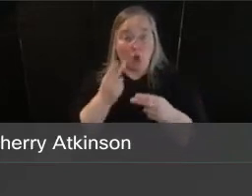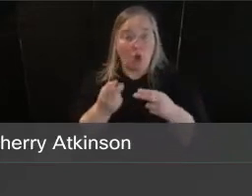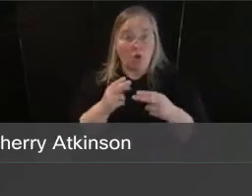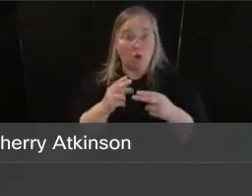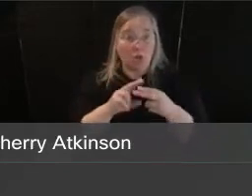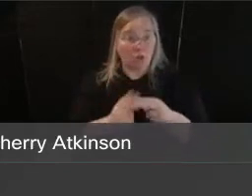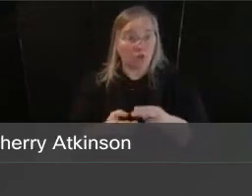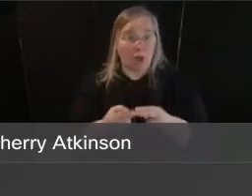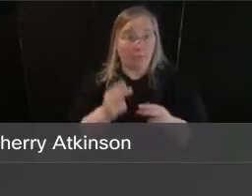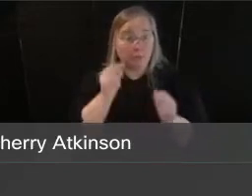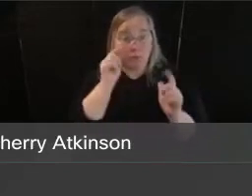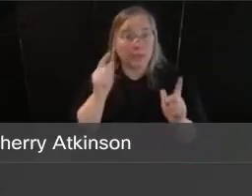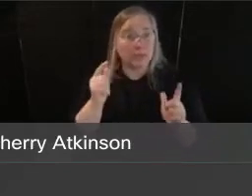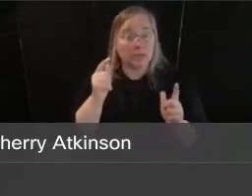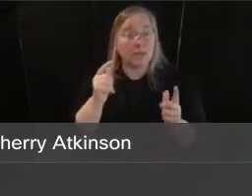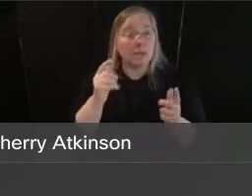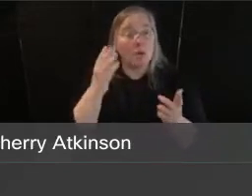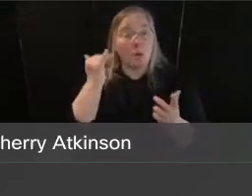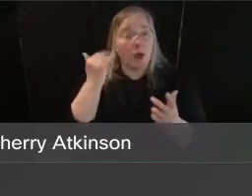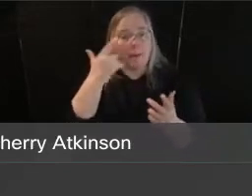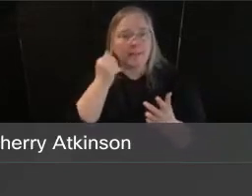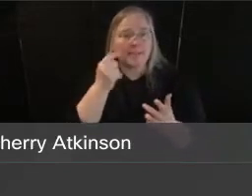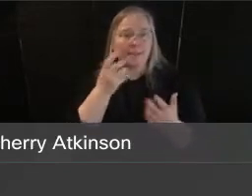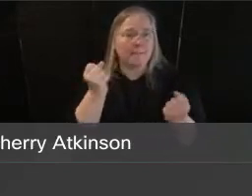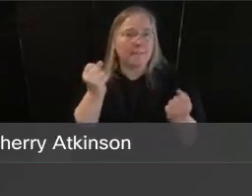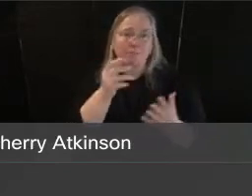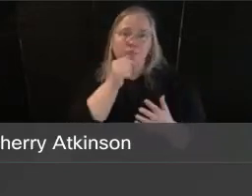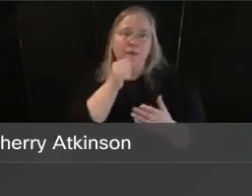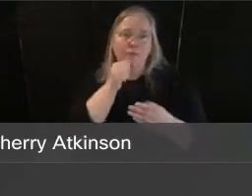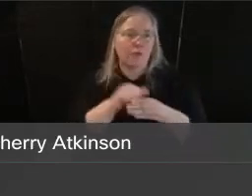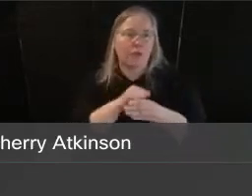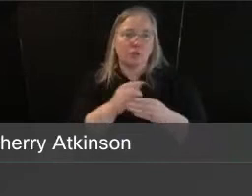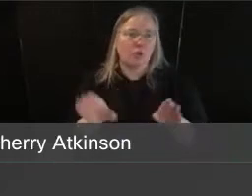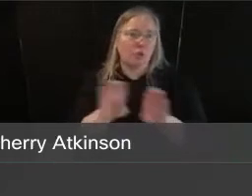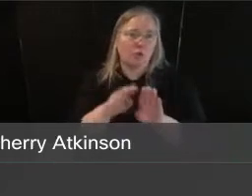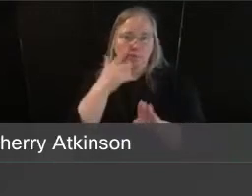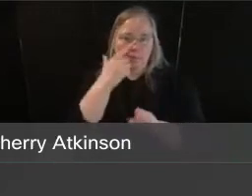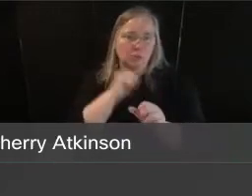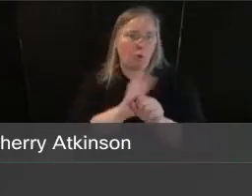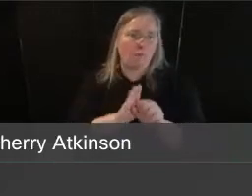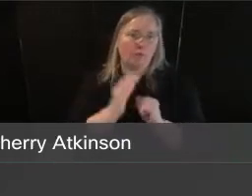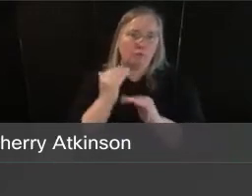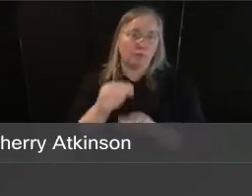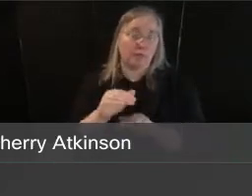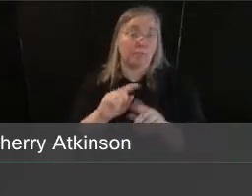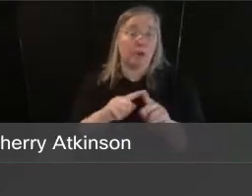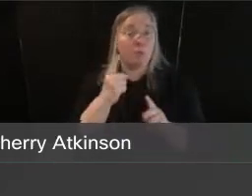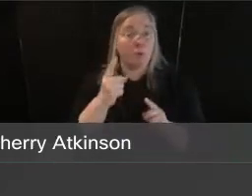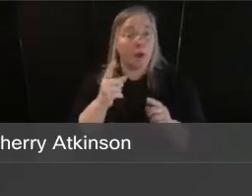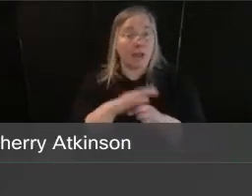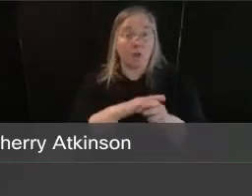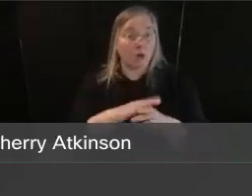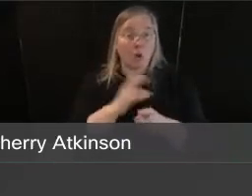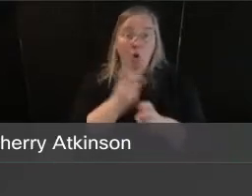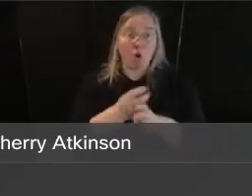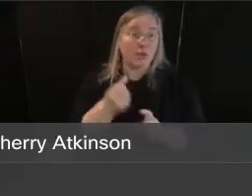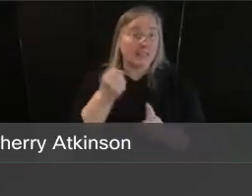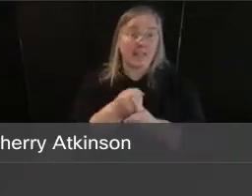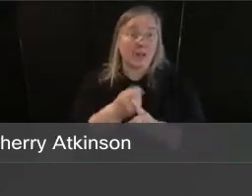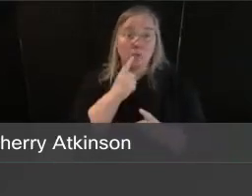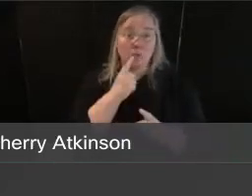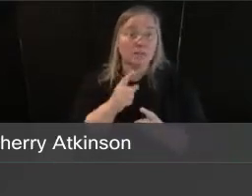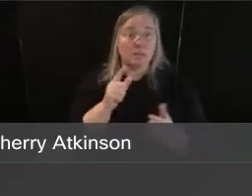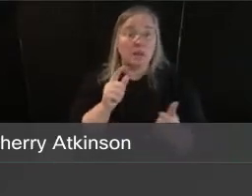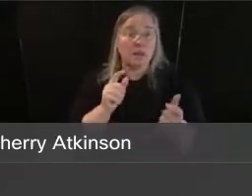many of that is private practices were closed due to COVID restrictions. But one of the areas that was hardest hit was accommodation and